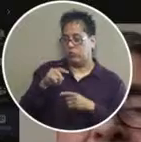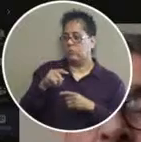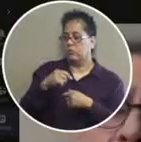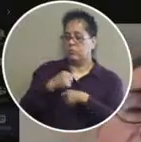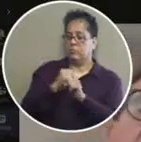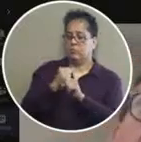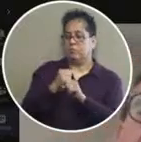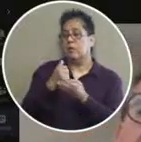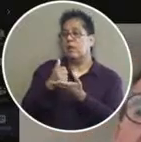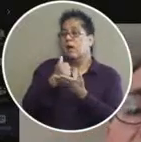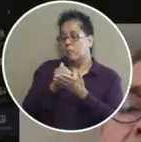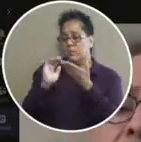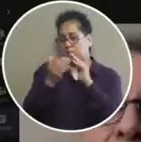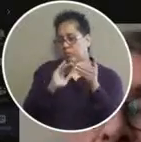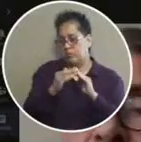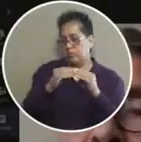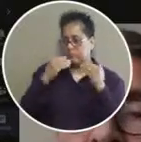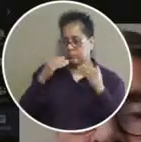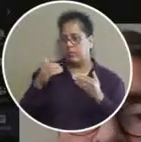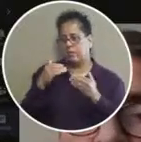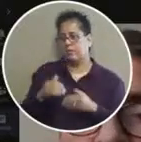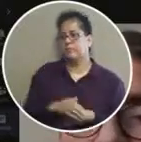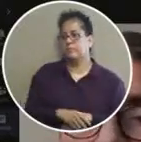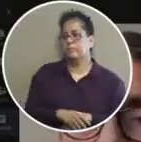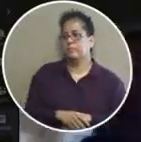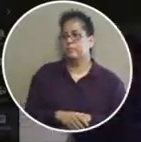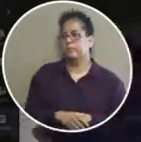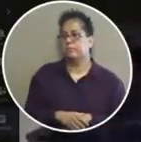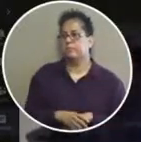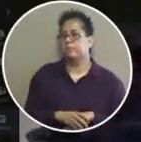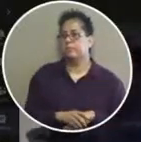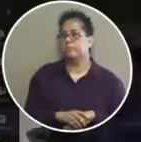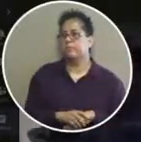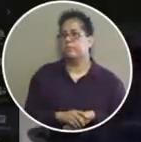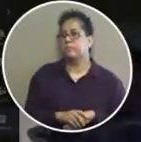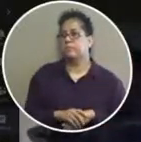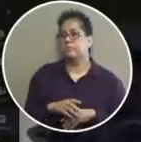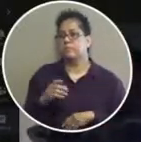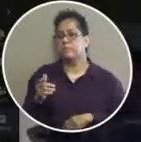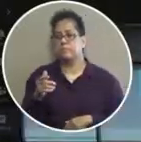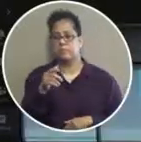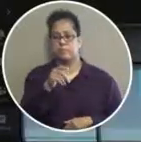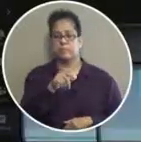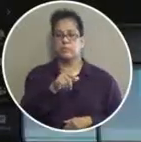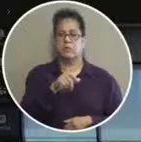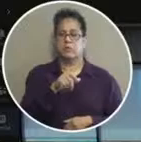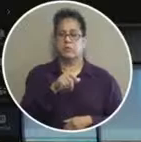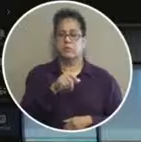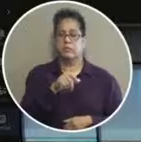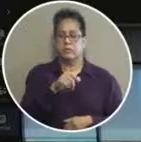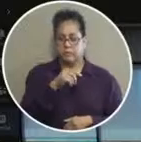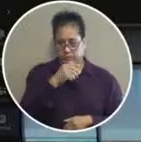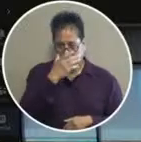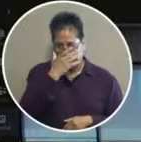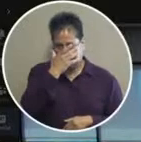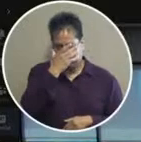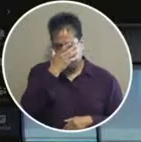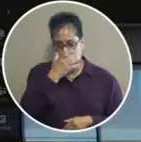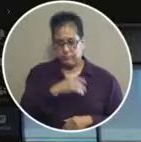our community even more. Thank you so much. Thank you. Laura, let's go to public comment.